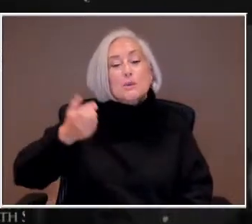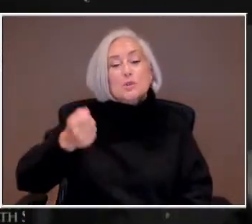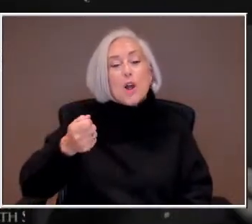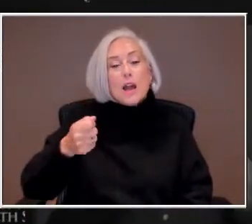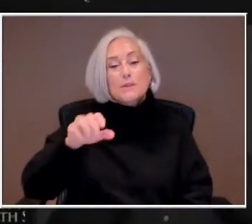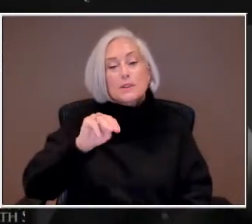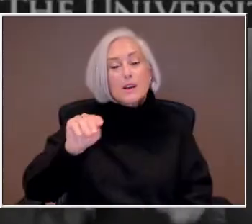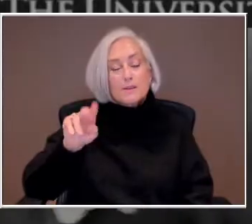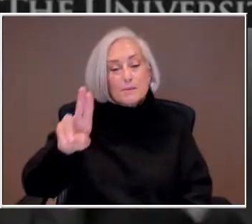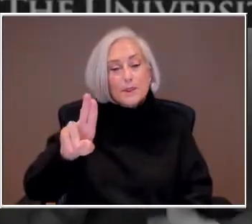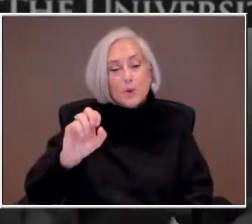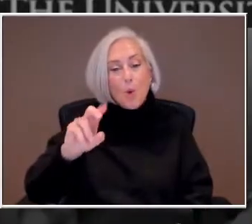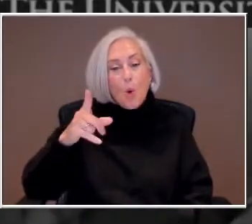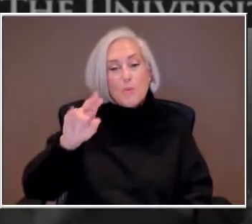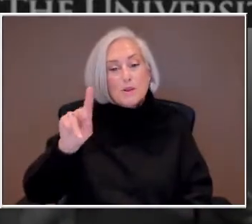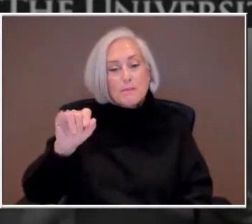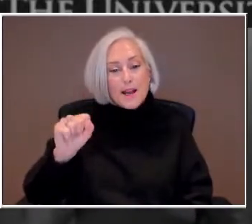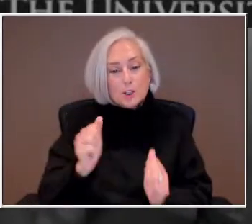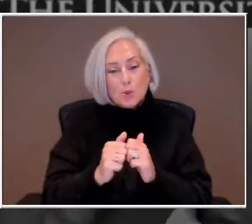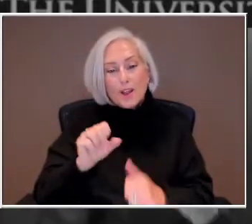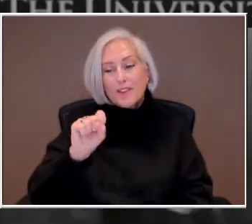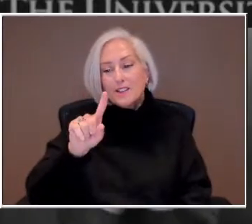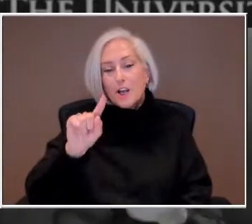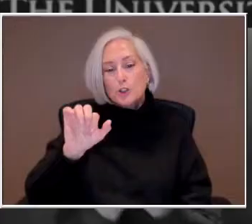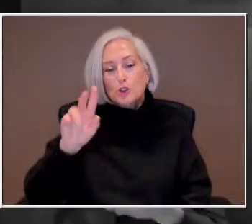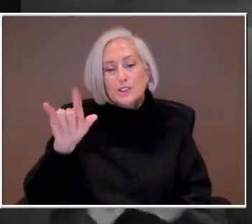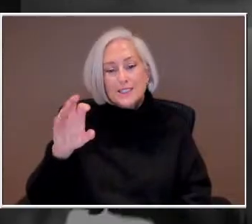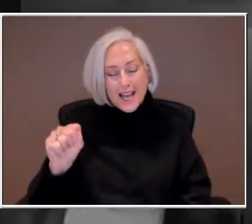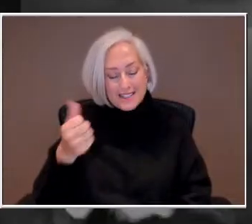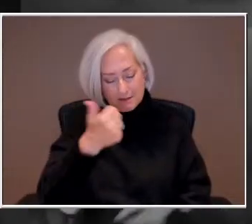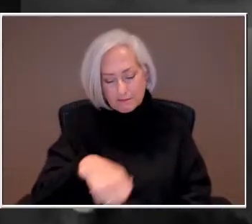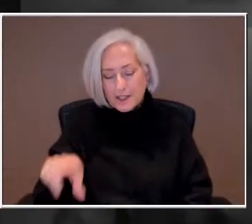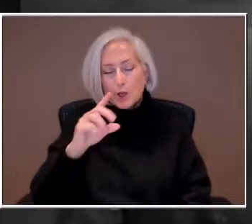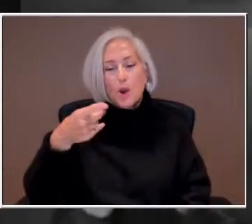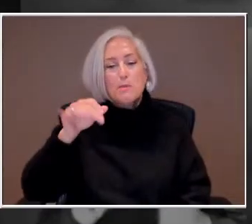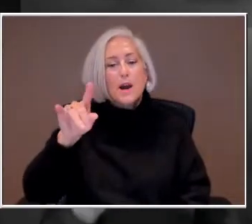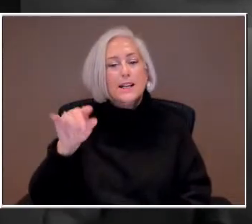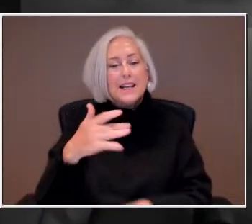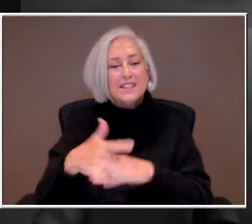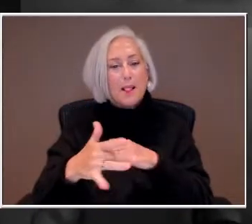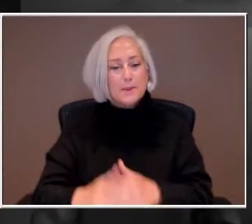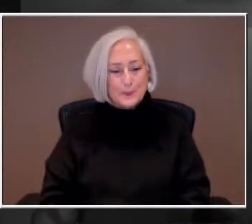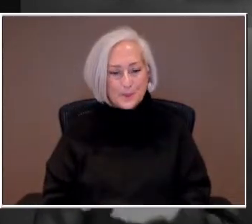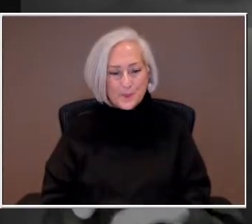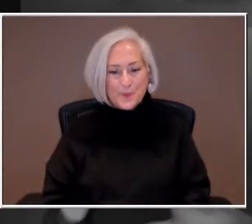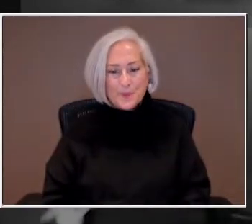with Dr. Stites podcast. Now everywhere podcasts are available.